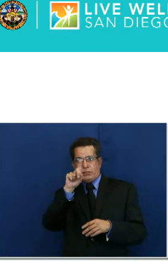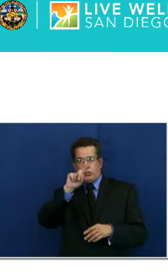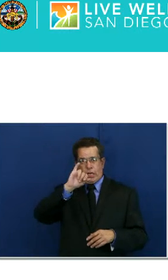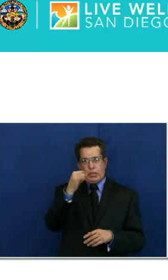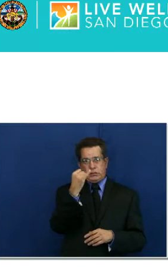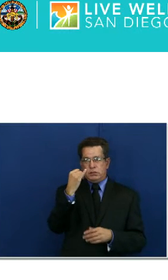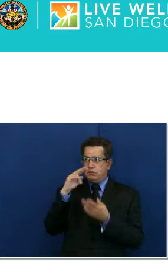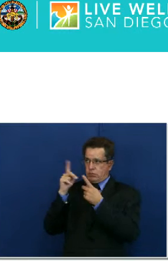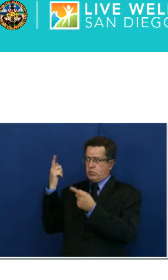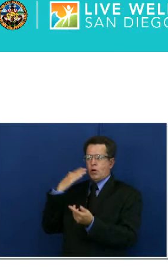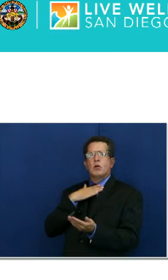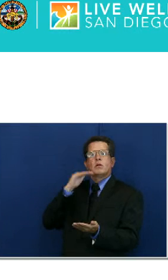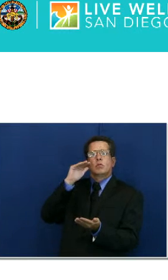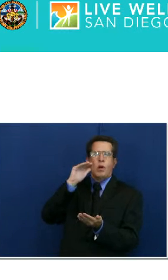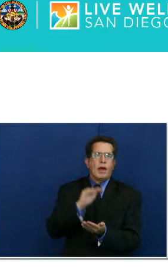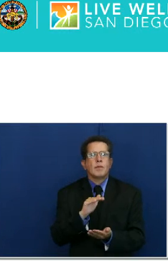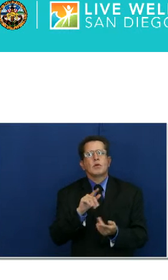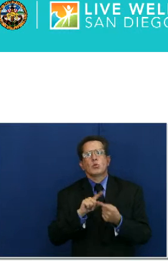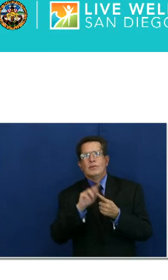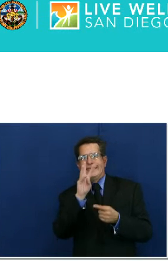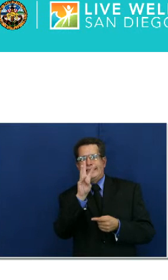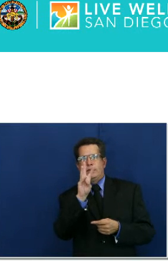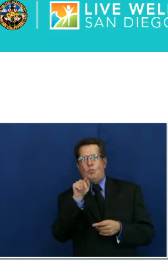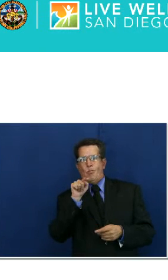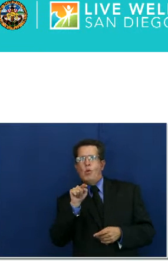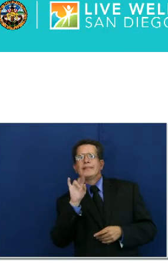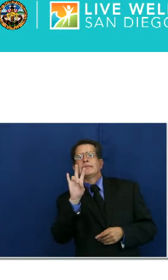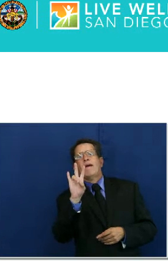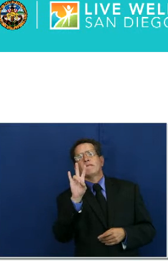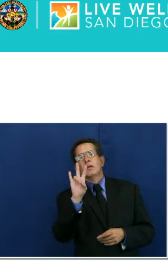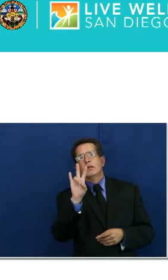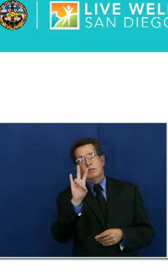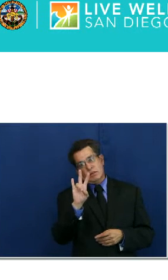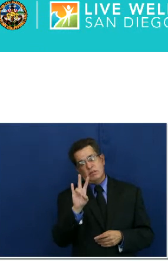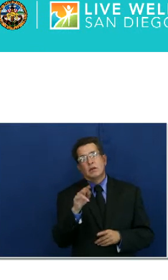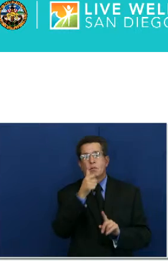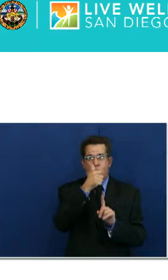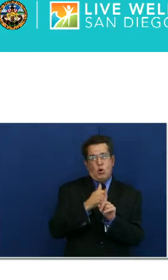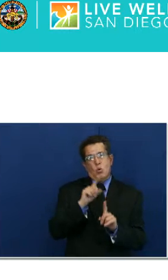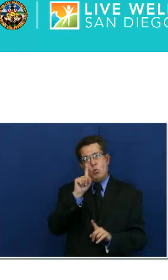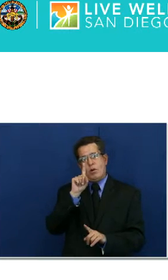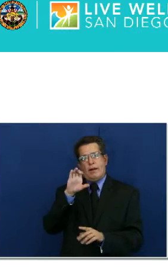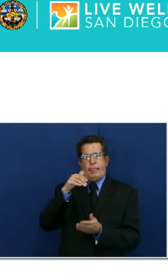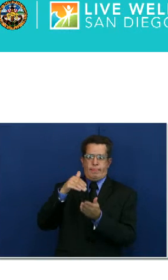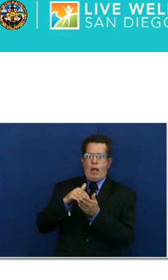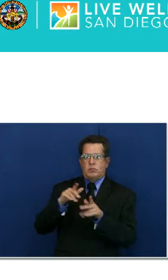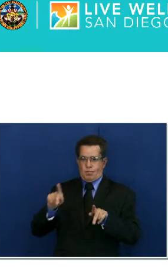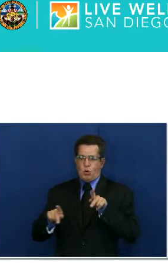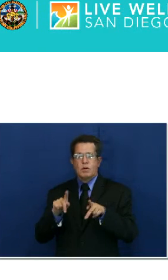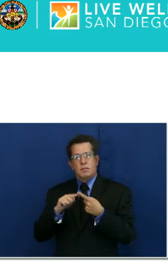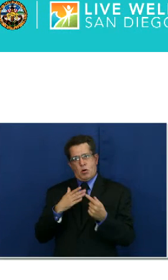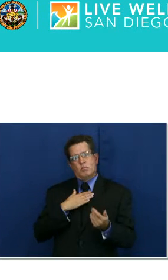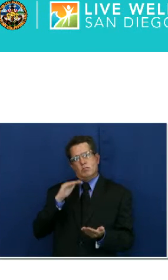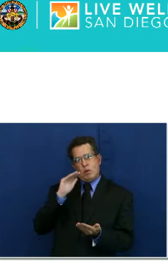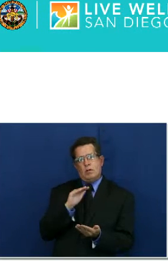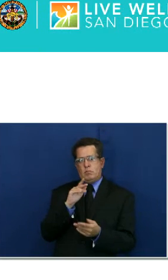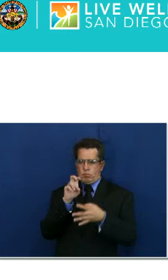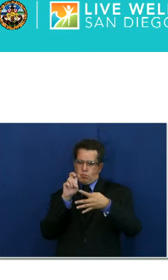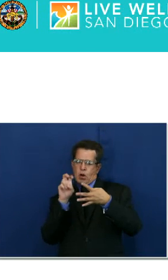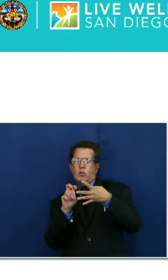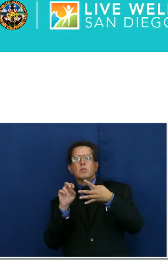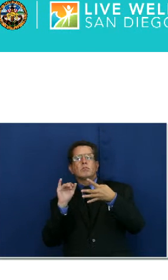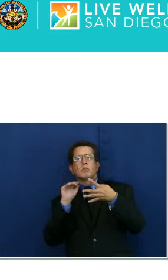rate dropped to 6.7 cases per 100,000 population, which keeps the county in the red